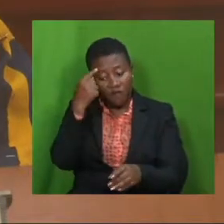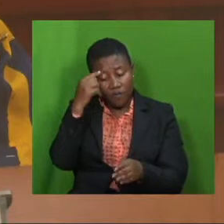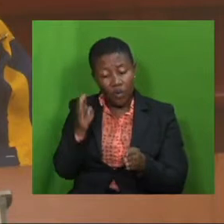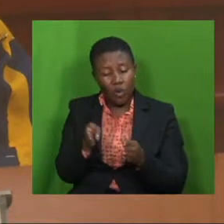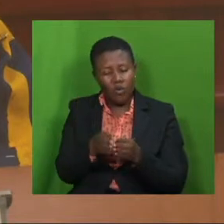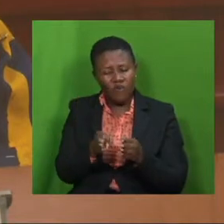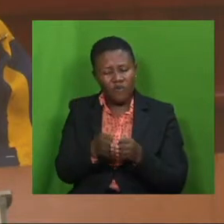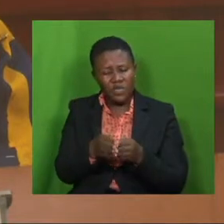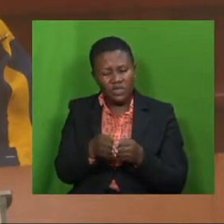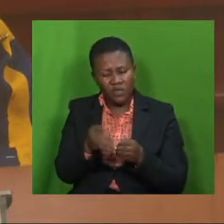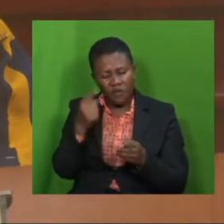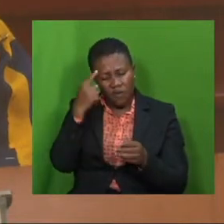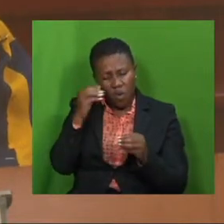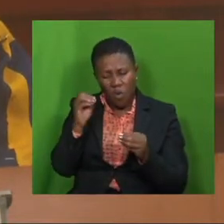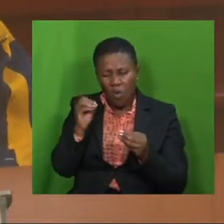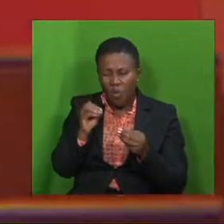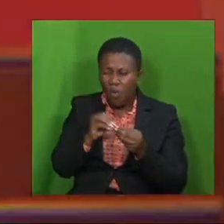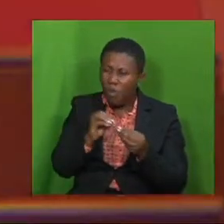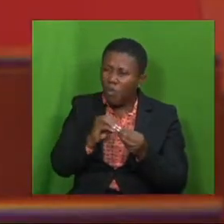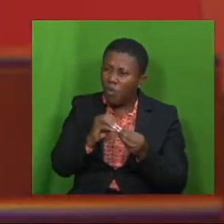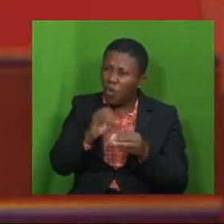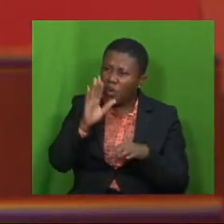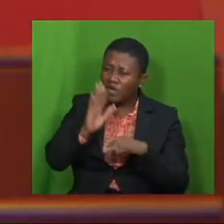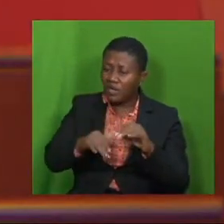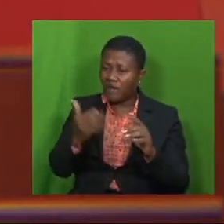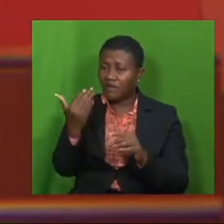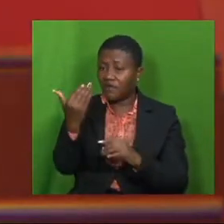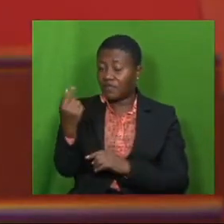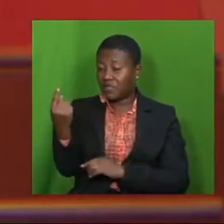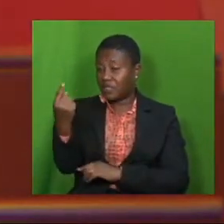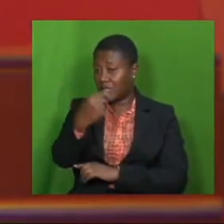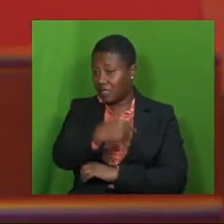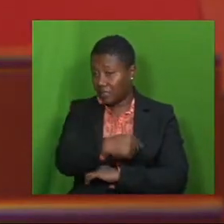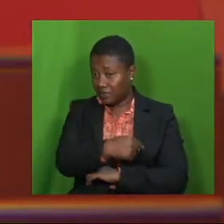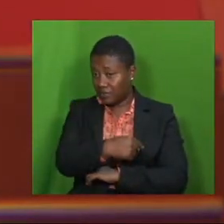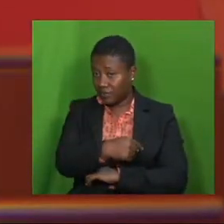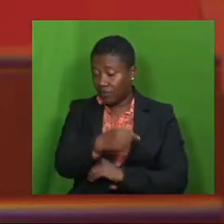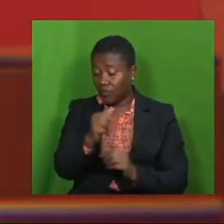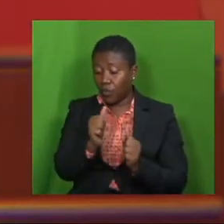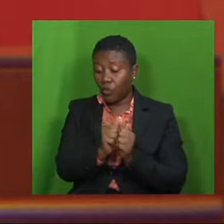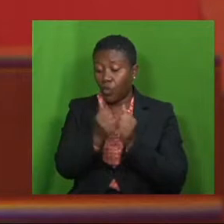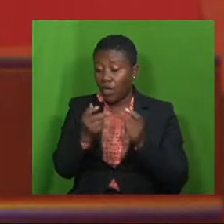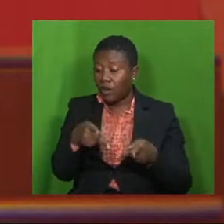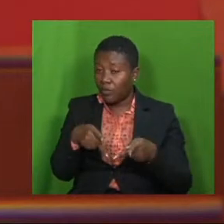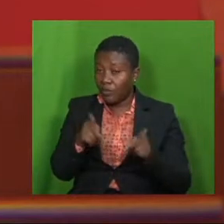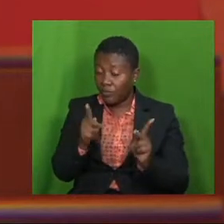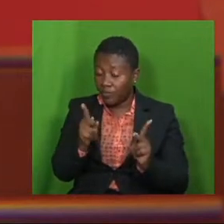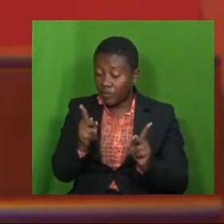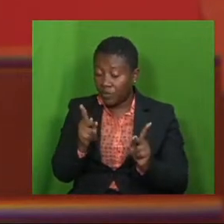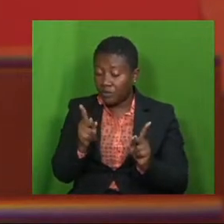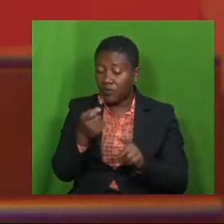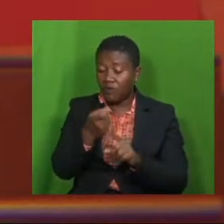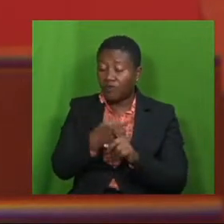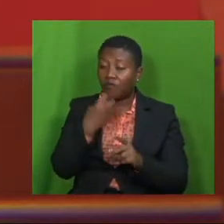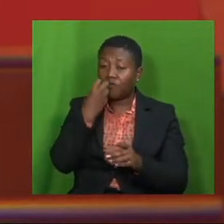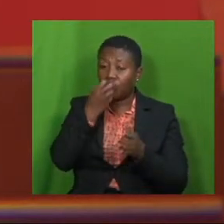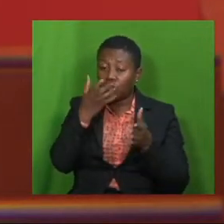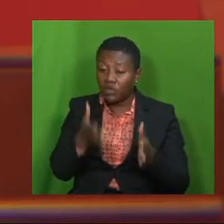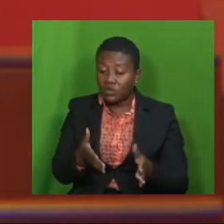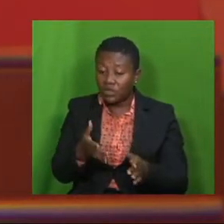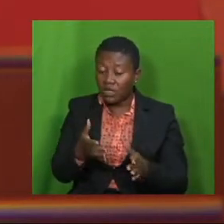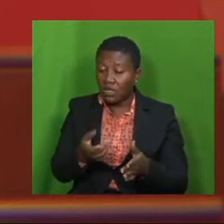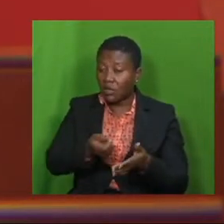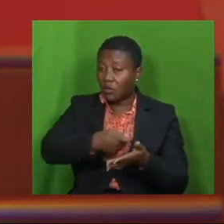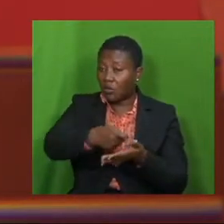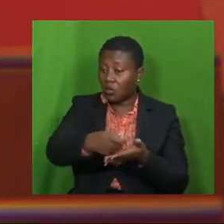more than 15 sittings in that meeting without the permission of the Speaker in writing, based on the evidence